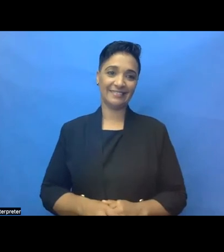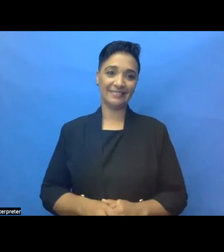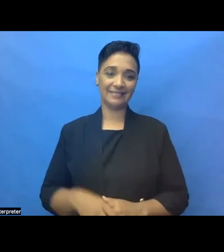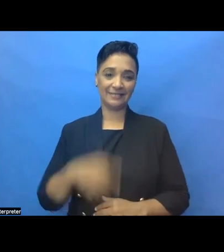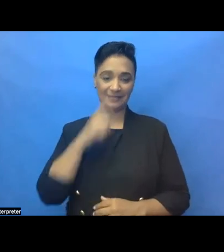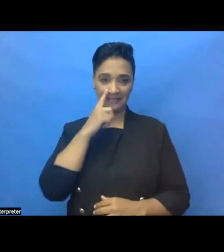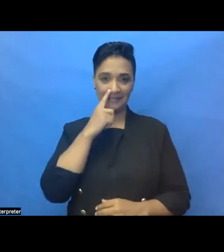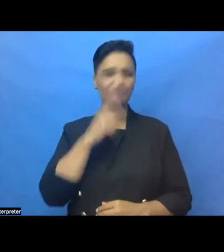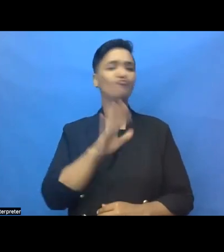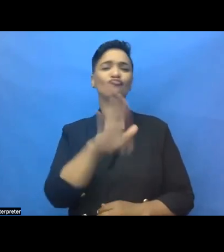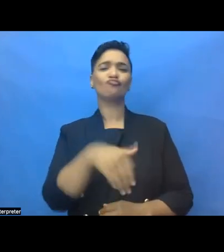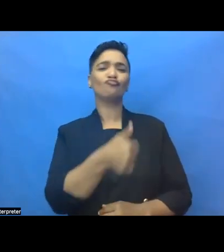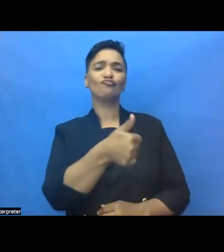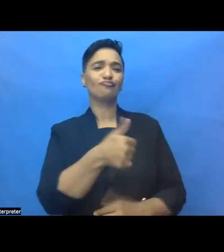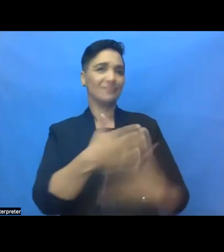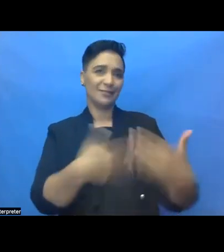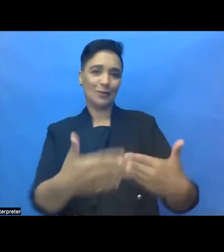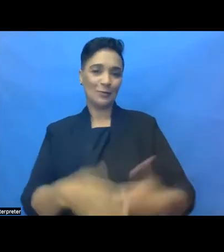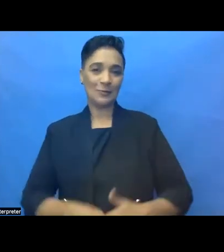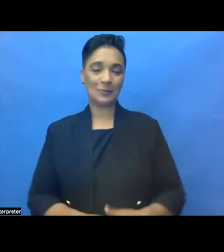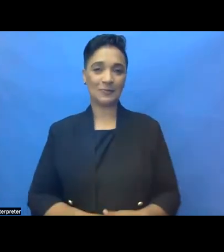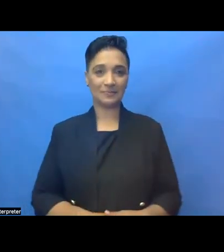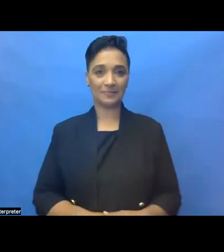Don't worry, Halina, just go ahead, please.